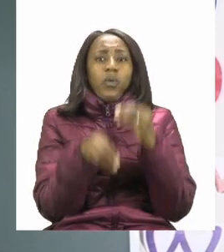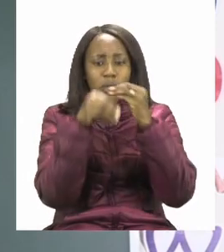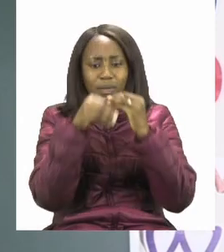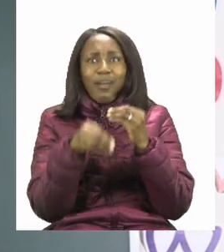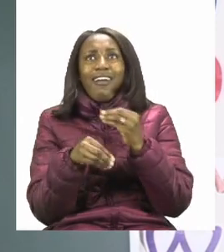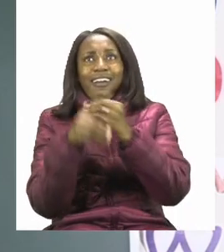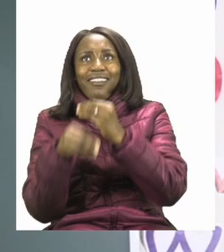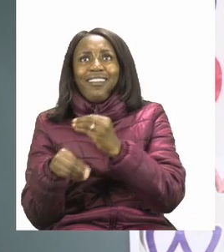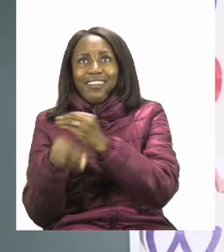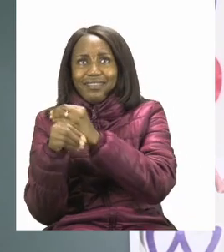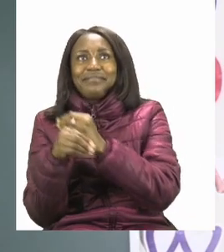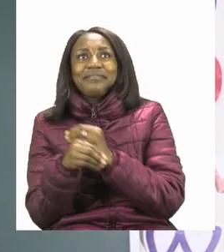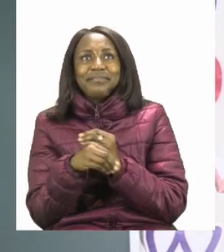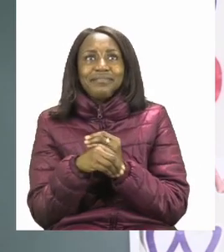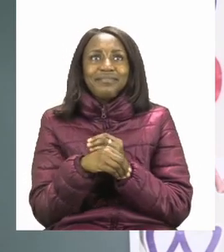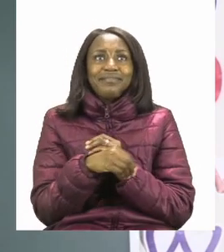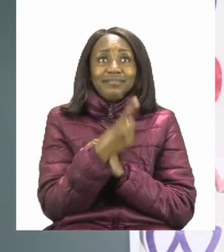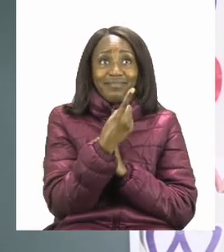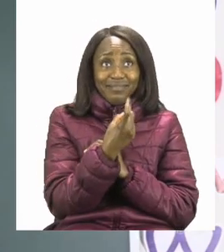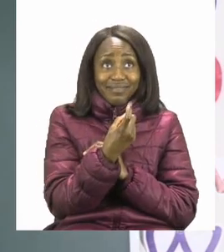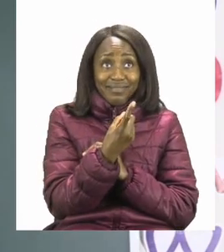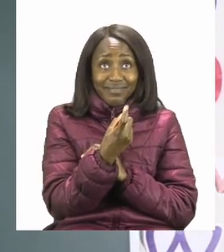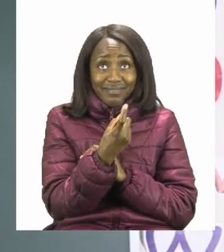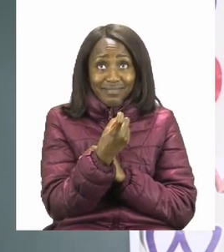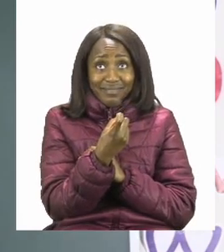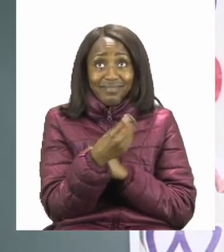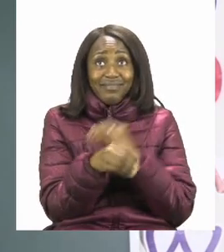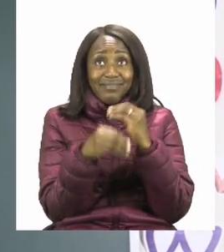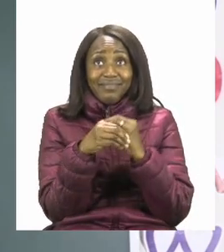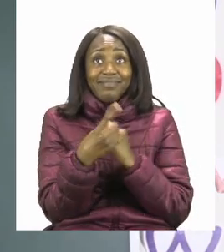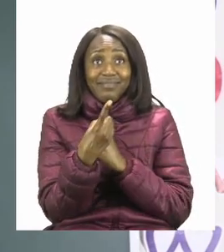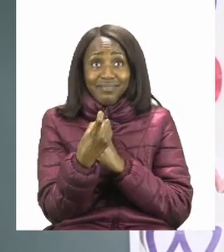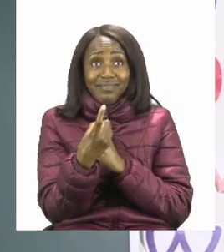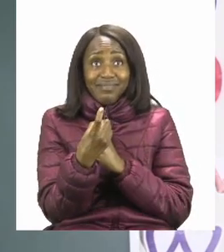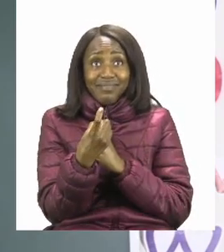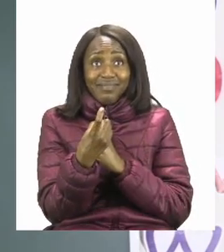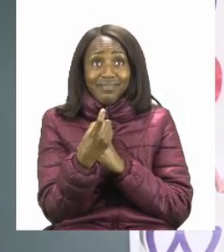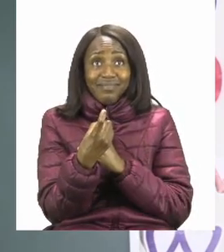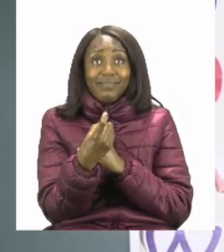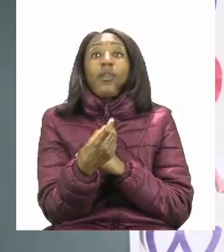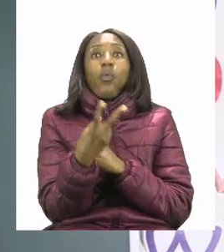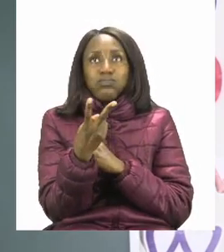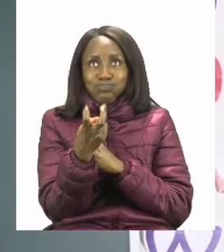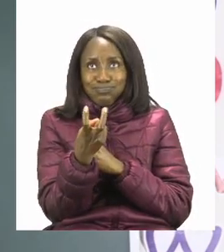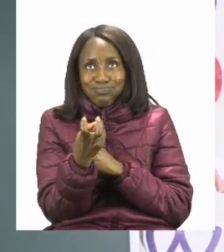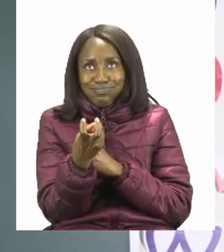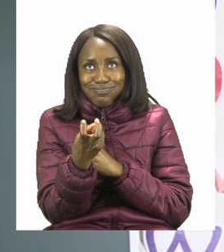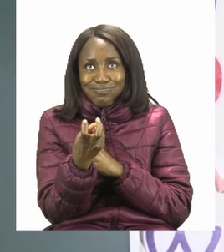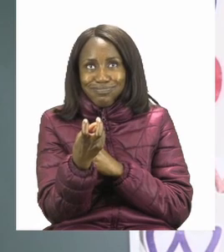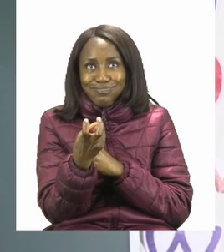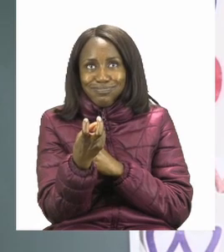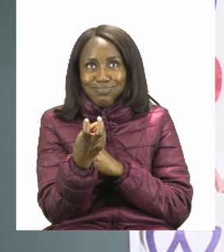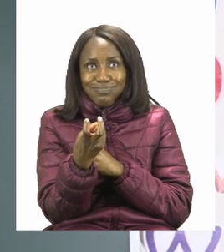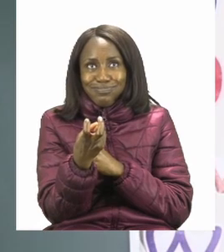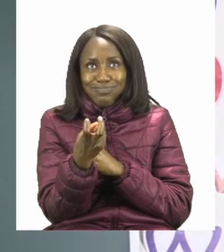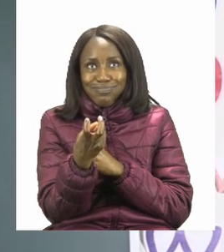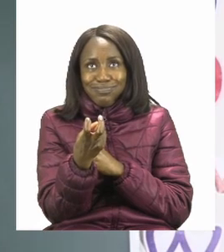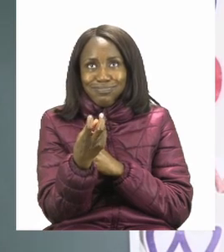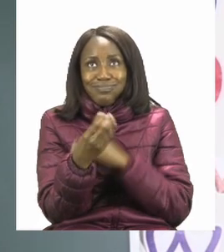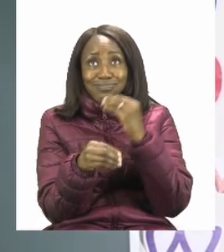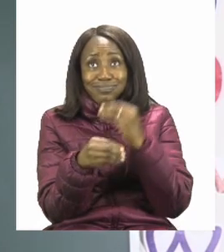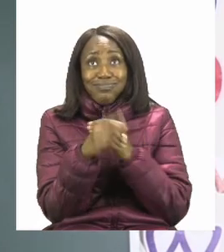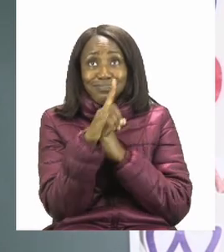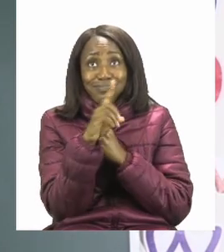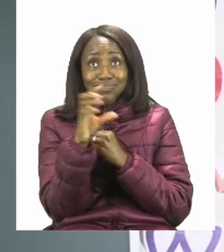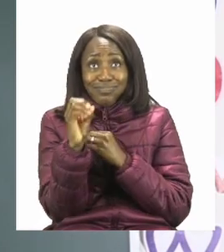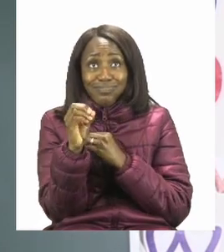addition. So 10 plus another 10 will give us 20. And